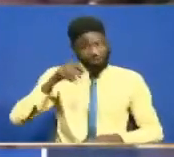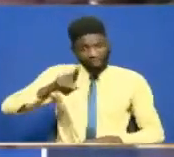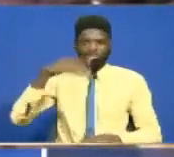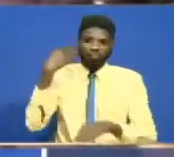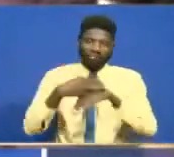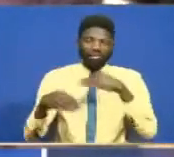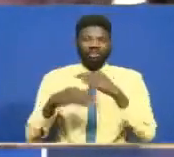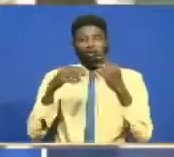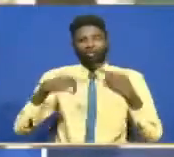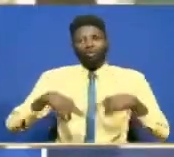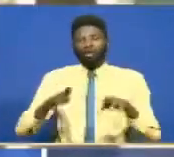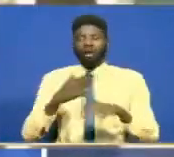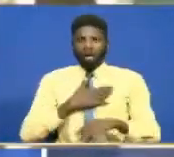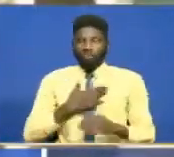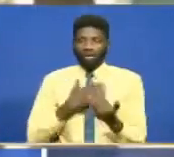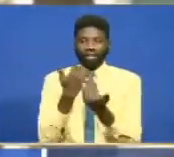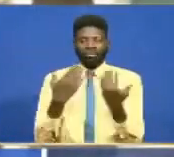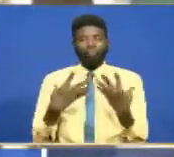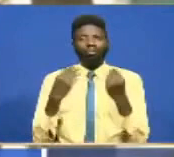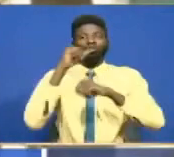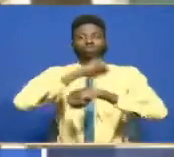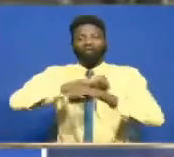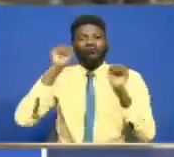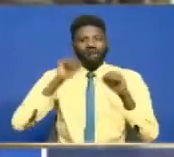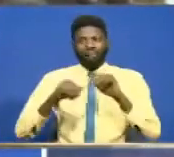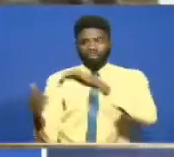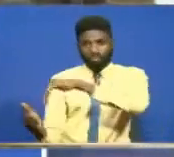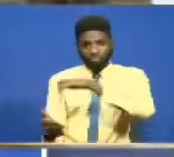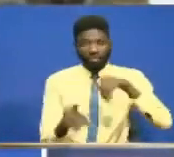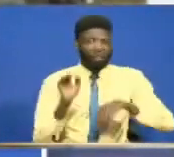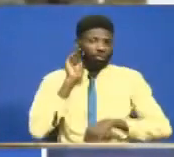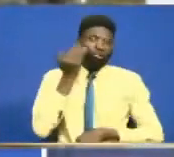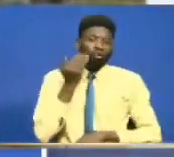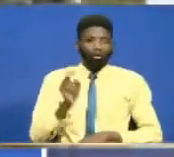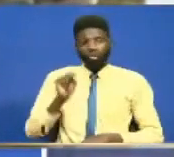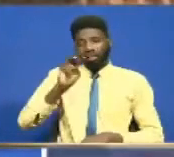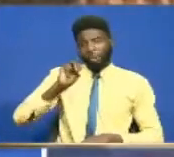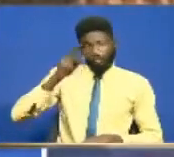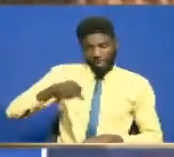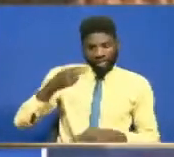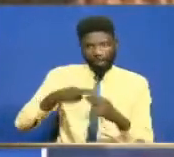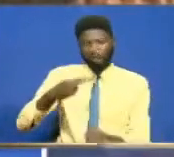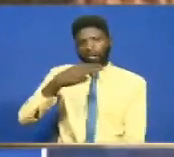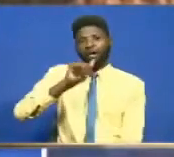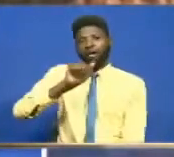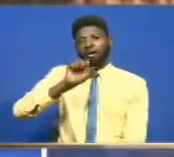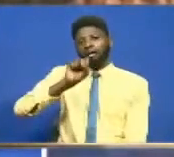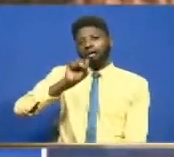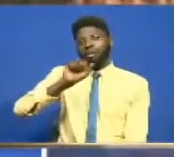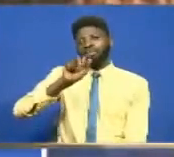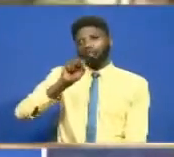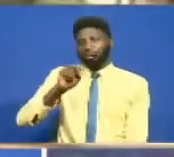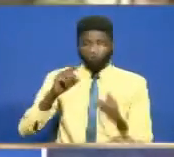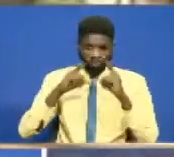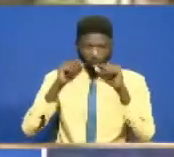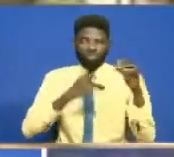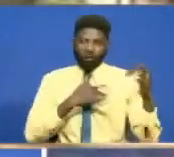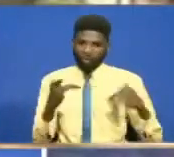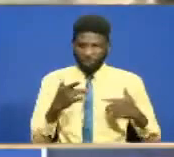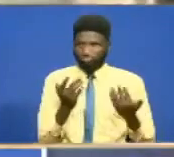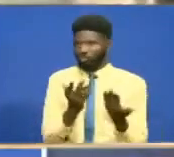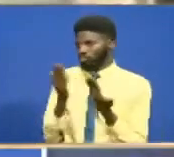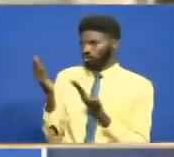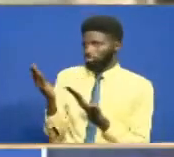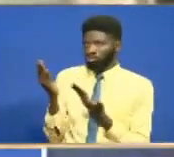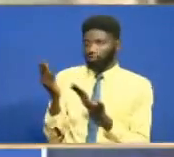hata watoto wetu wanaweza kwenda shule. Elsewhere, Isiolo North Member of Parliament Hassan Odha has raised concerns over what he describes as the pathetic